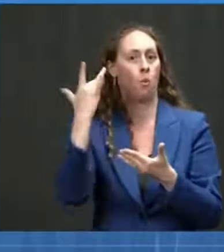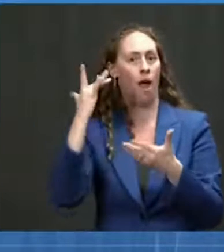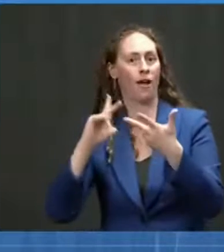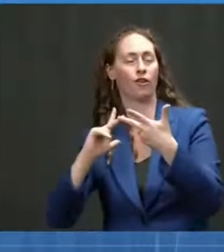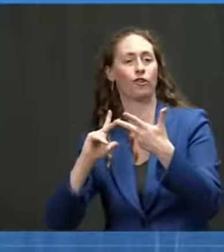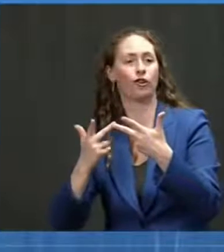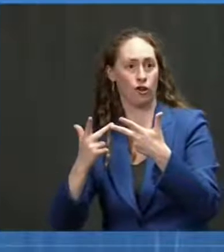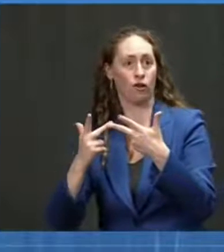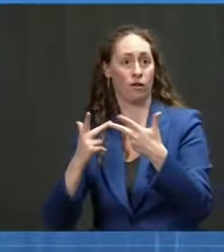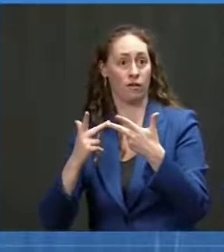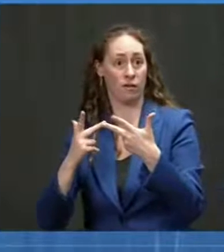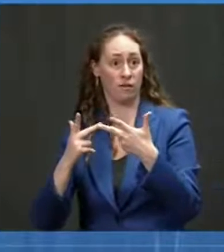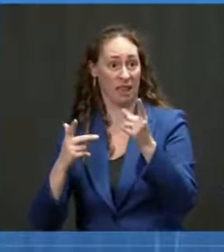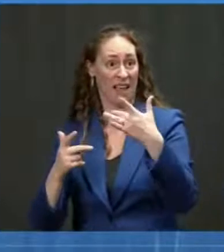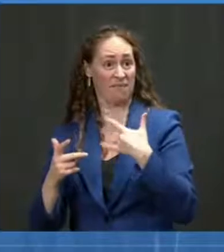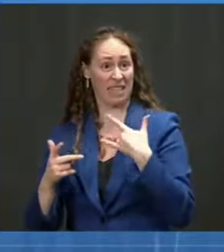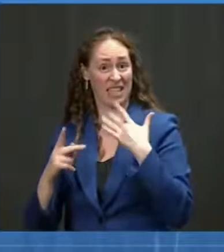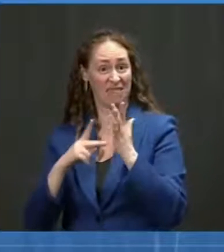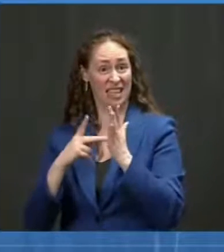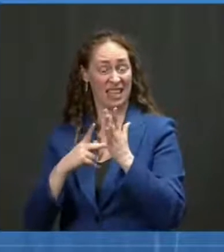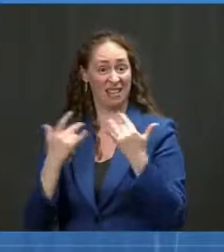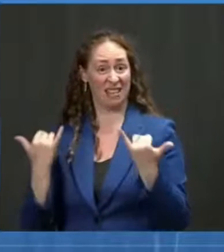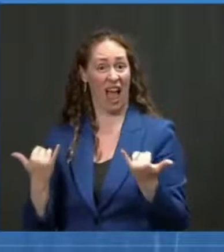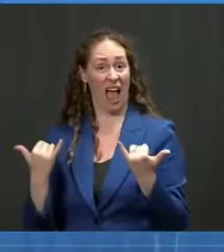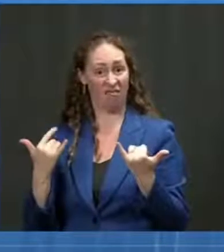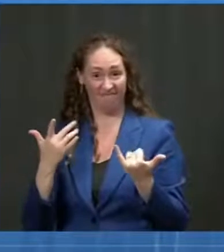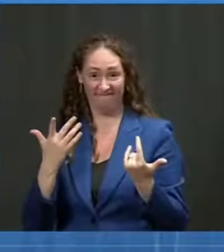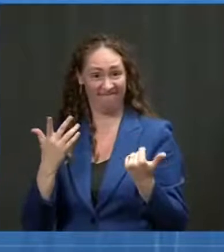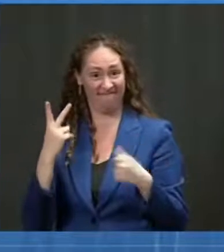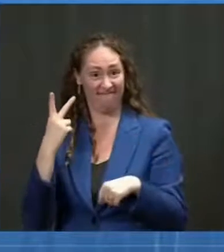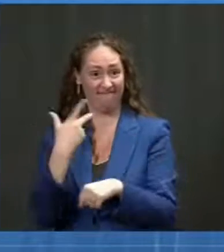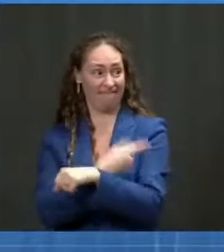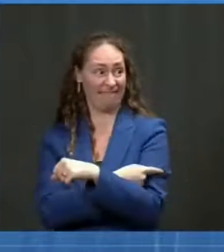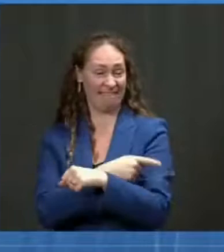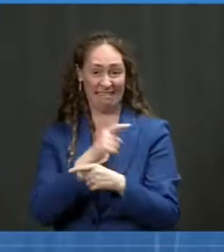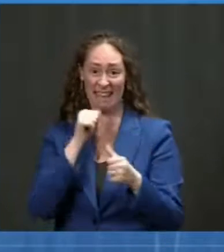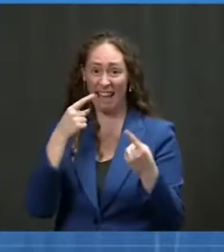preventing hospitalization and death? Thanks. Let's start with you, Dr. Murphy.